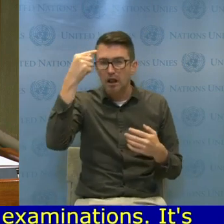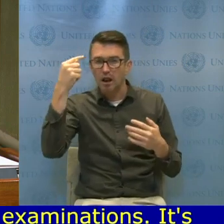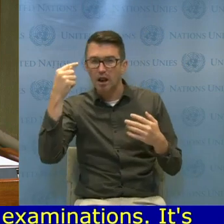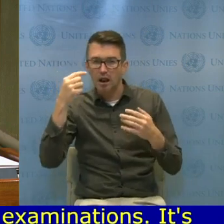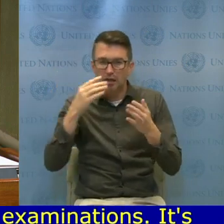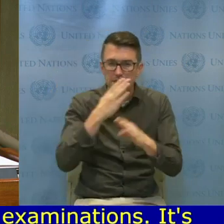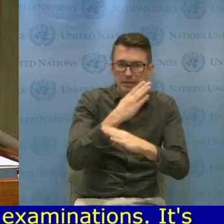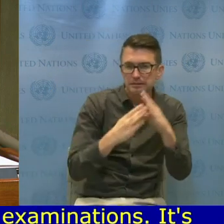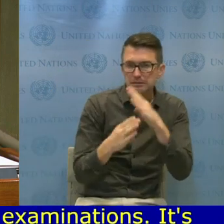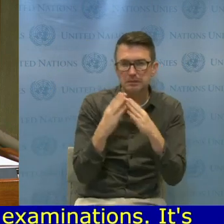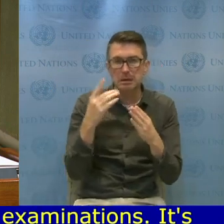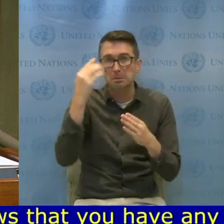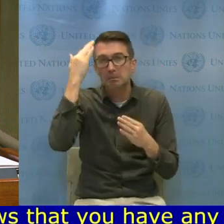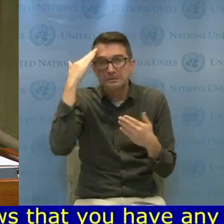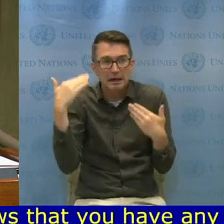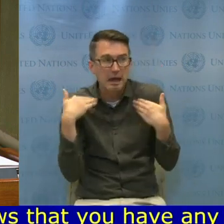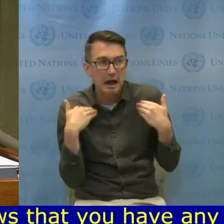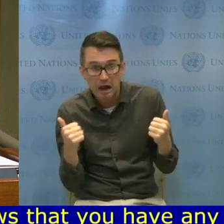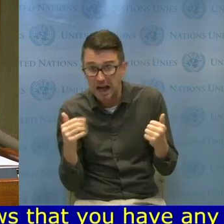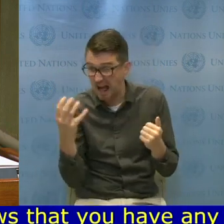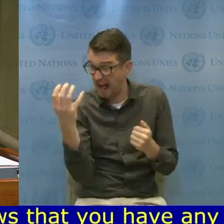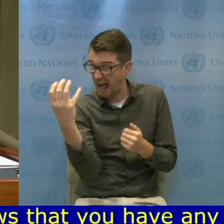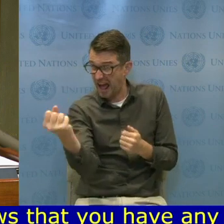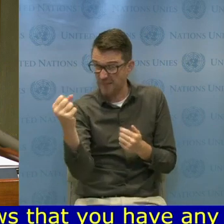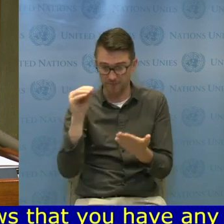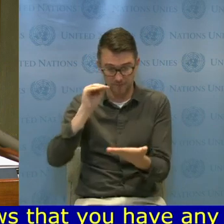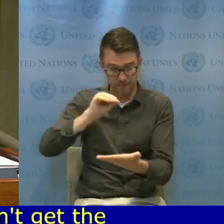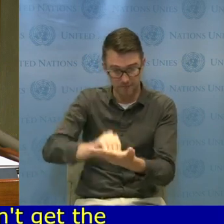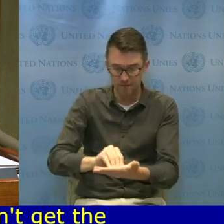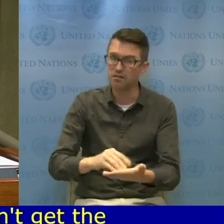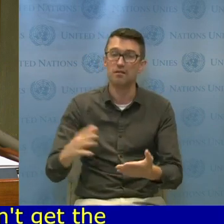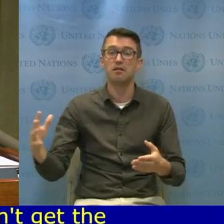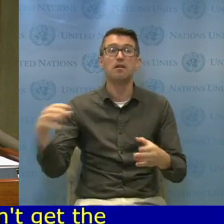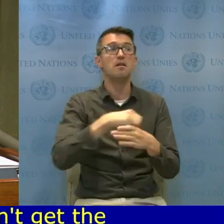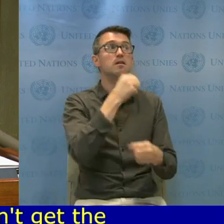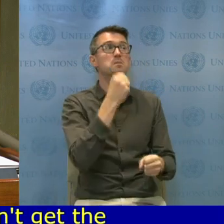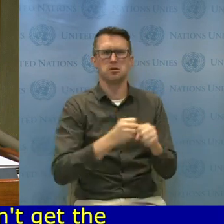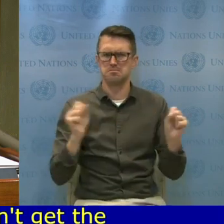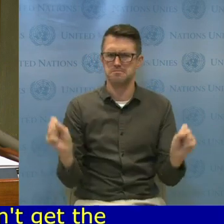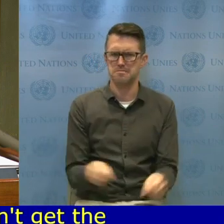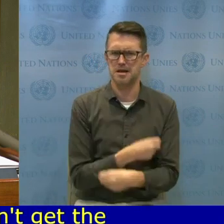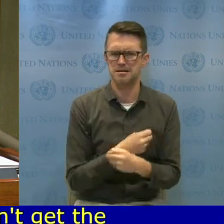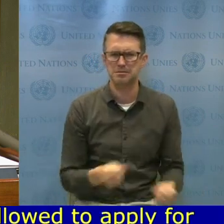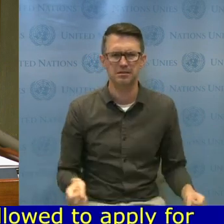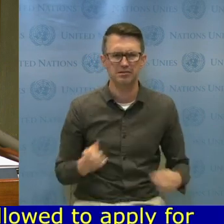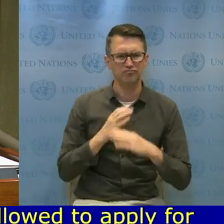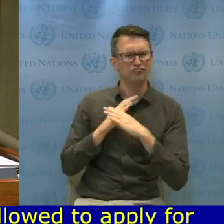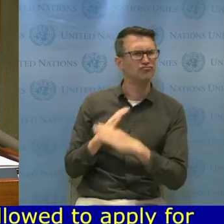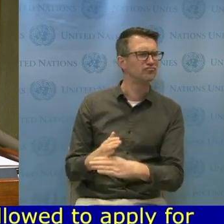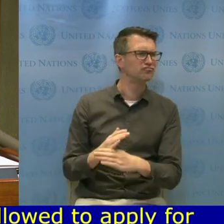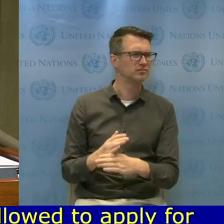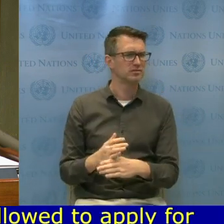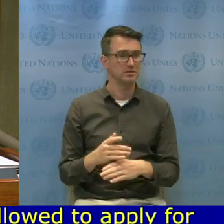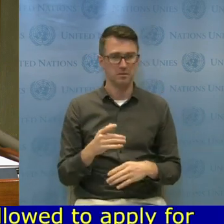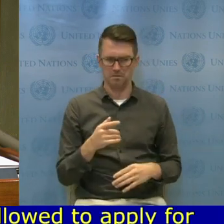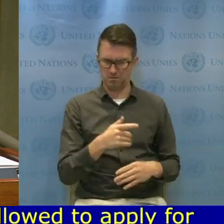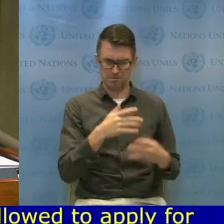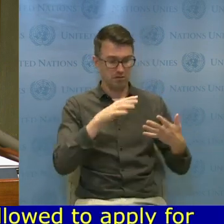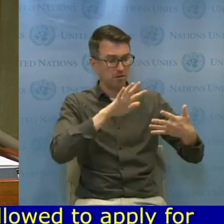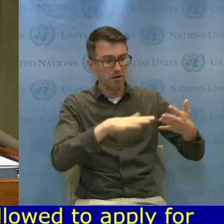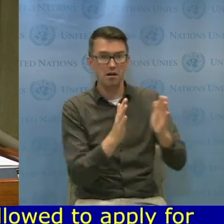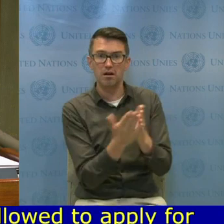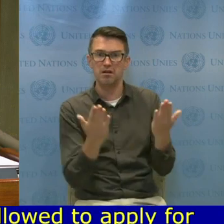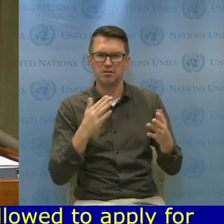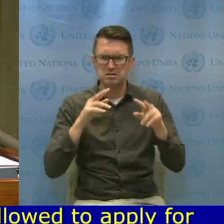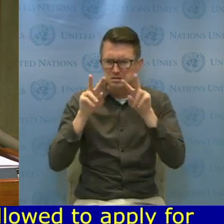job. The psychiatric examination also widely used to assess job promotion, to screen out candidates for public